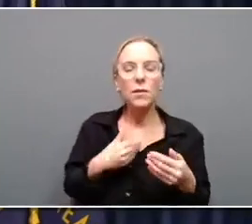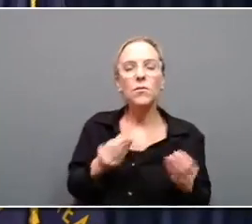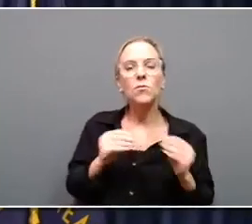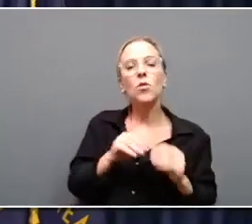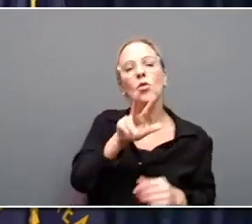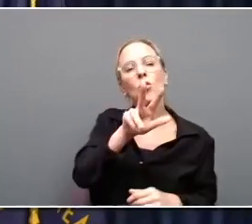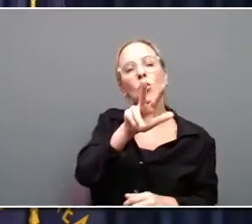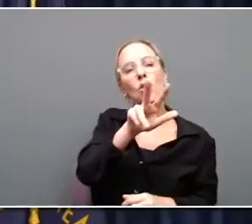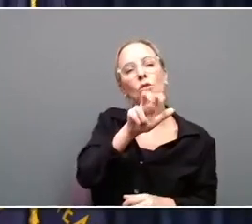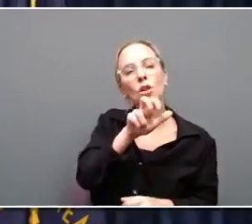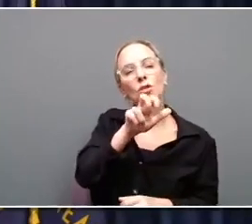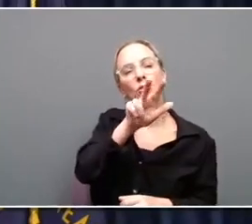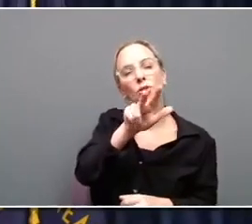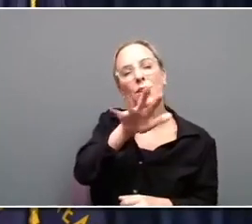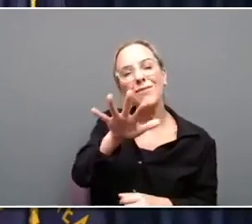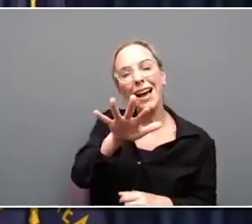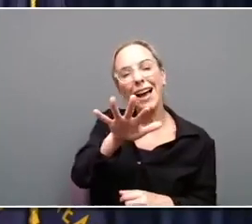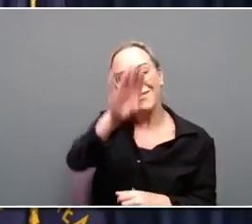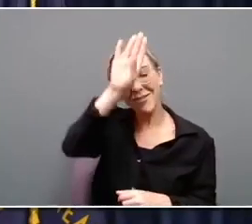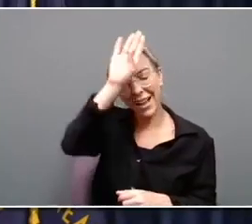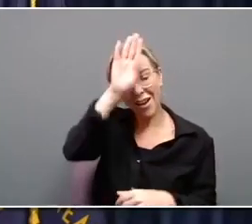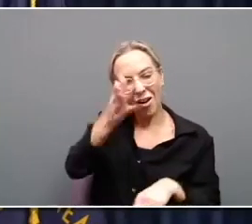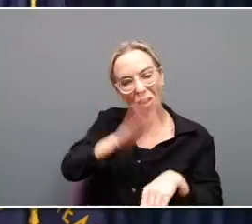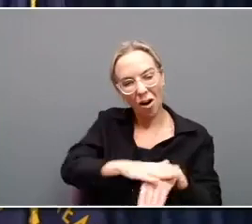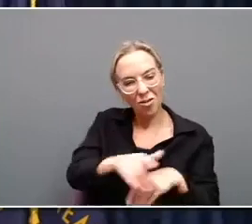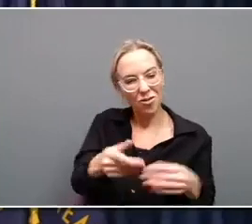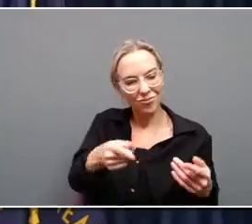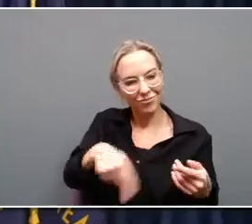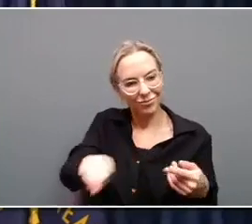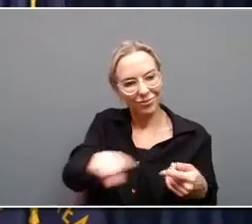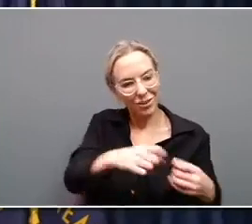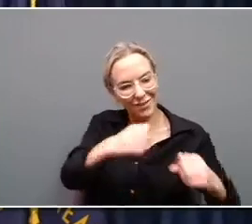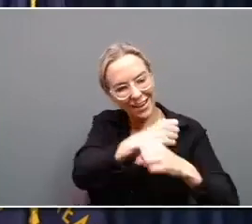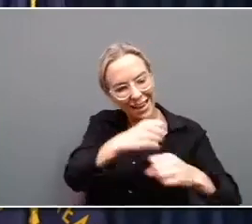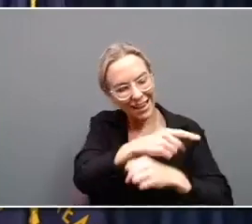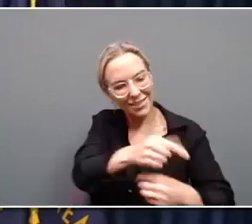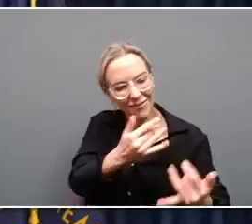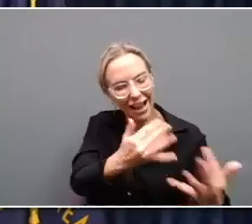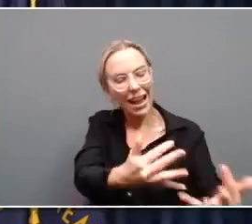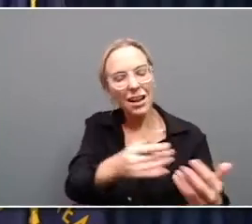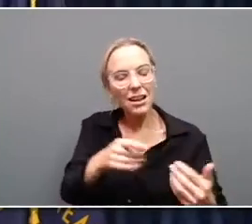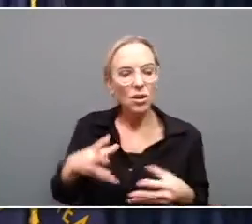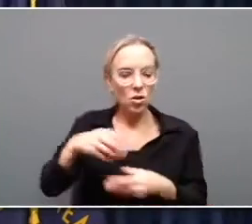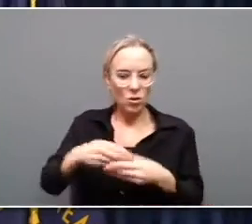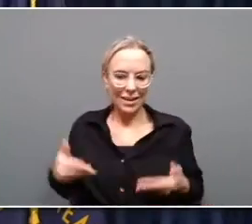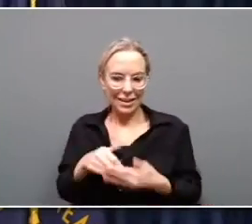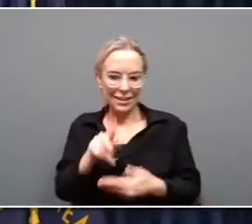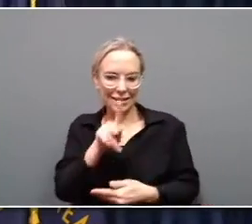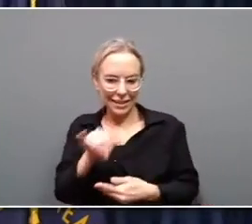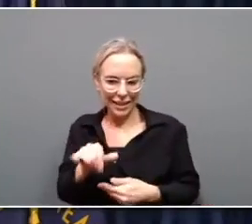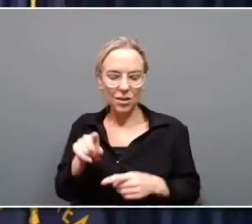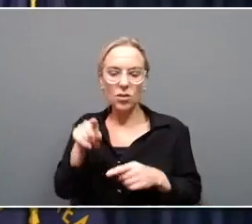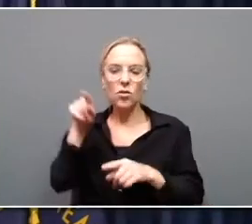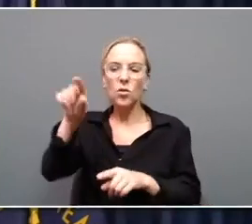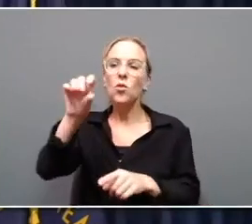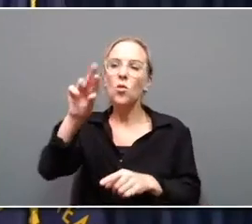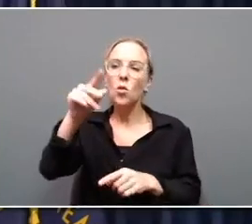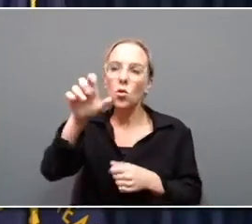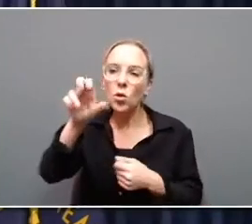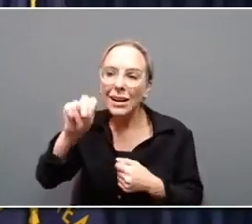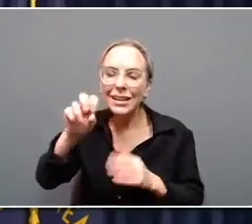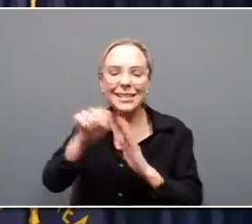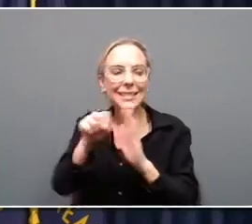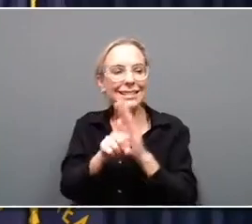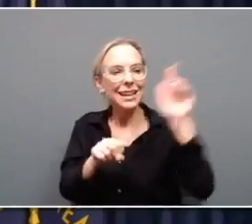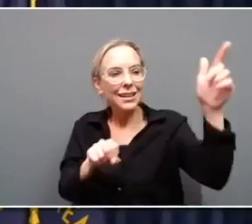on the ground fighting these blazes, including crews from here in Kentucky, as well as from the Oregon Department of Forestry, Idaho Department of Lands, and